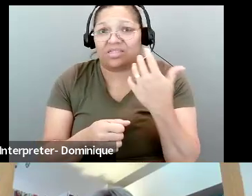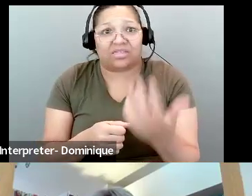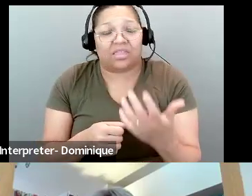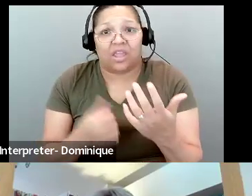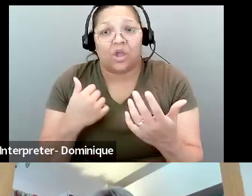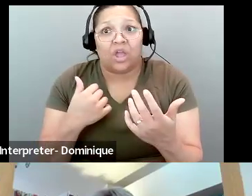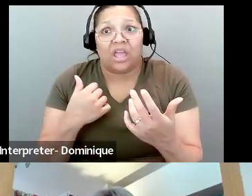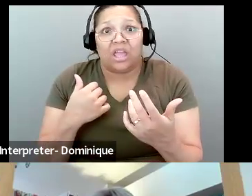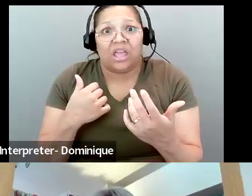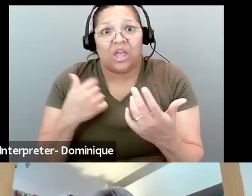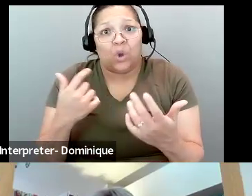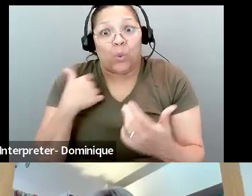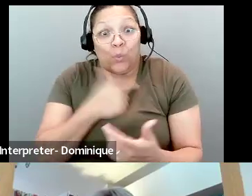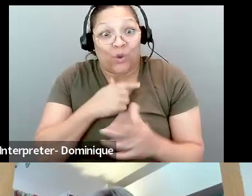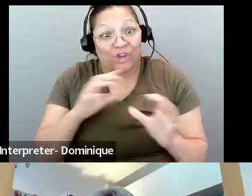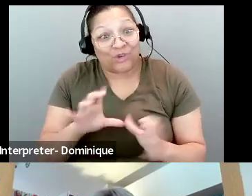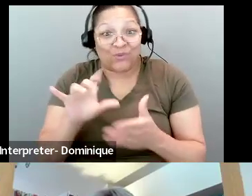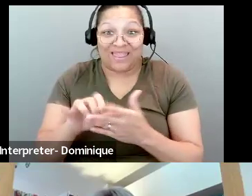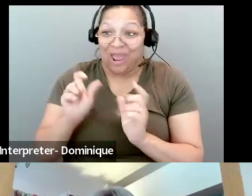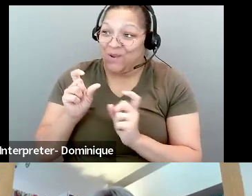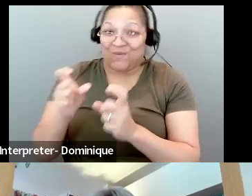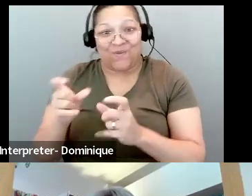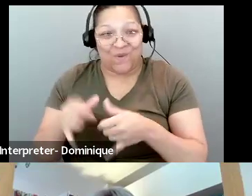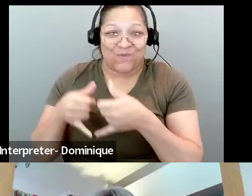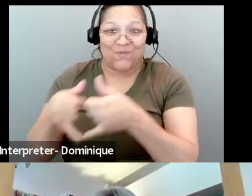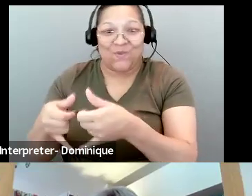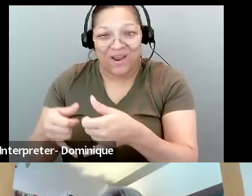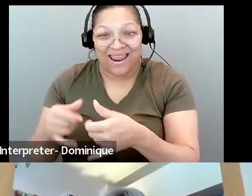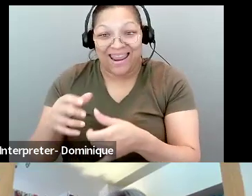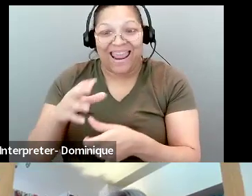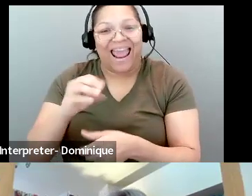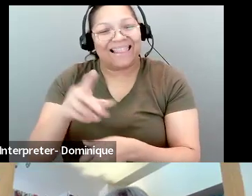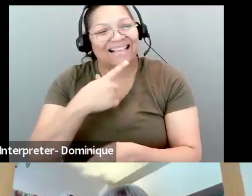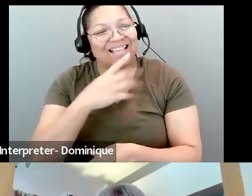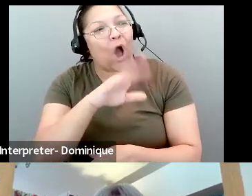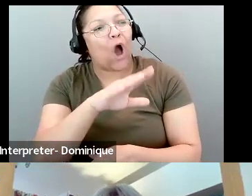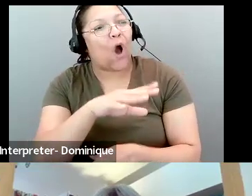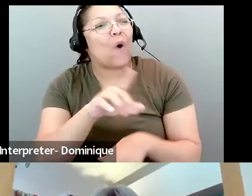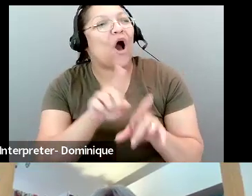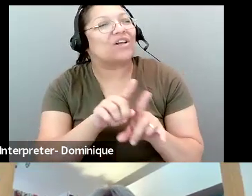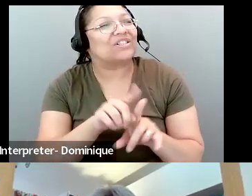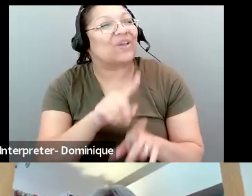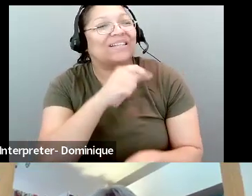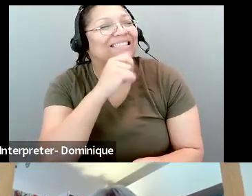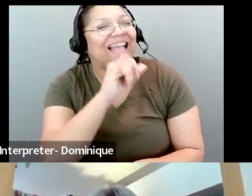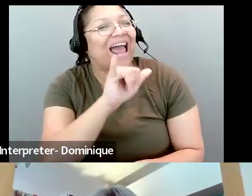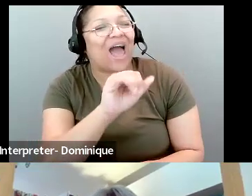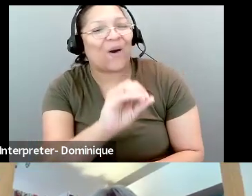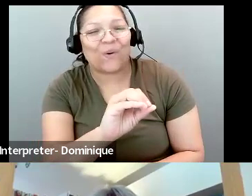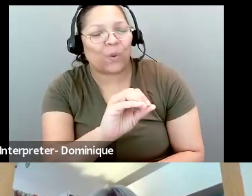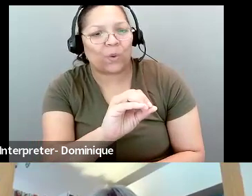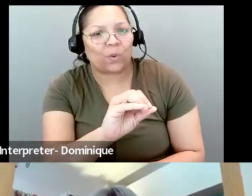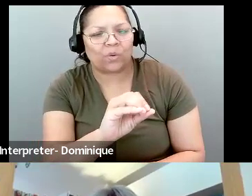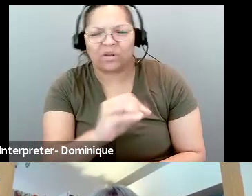we're doing this award. Oh, and by the way, it's not to IL.